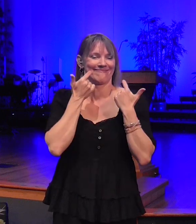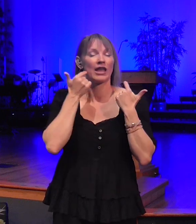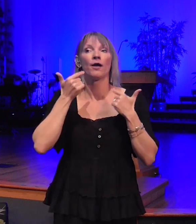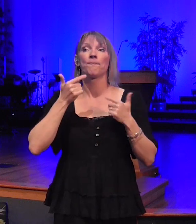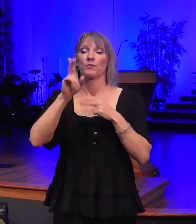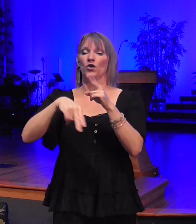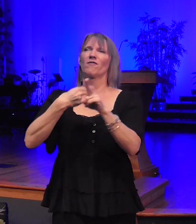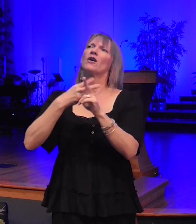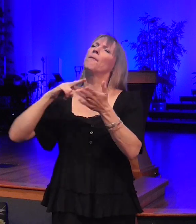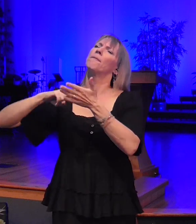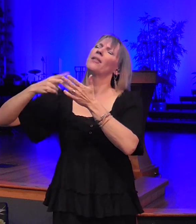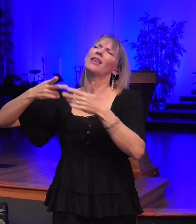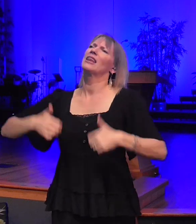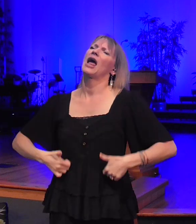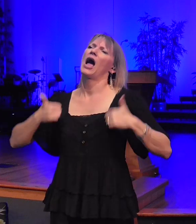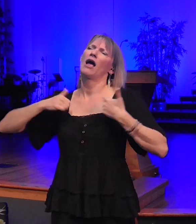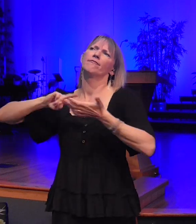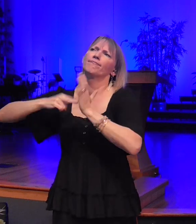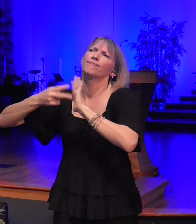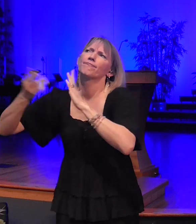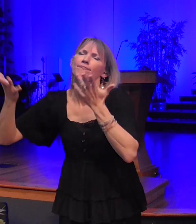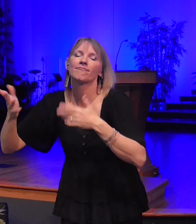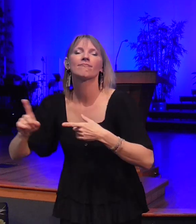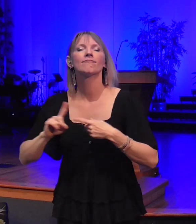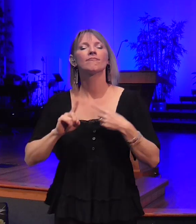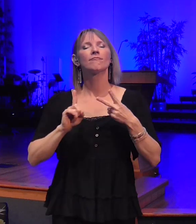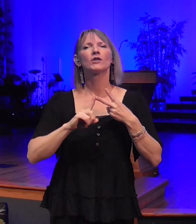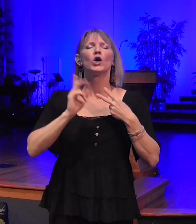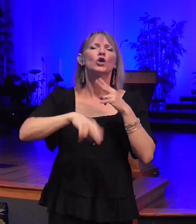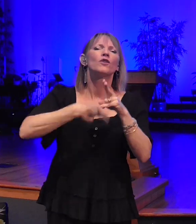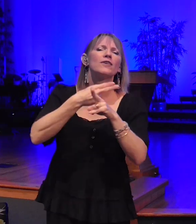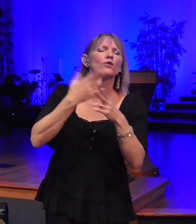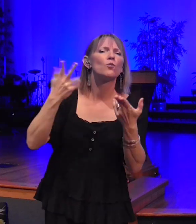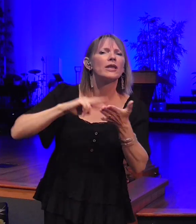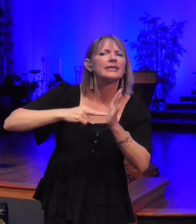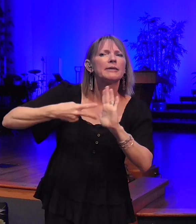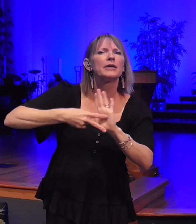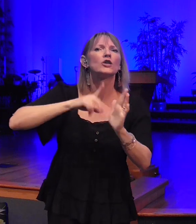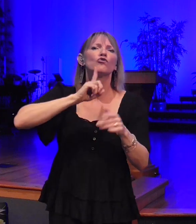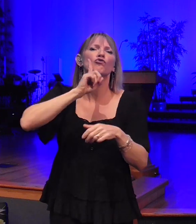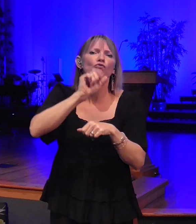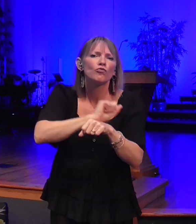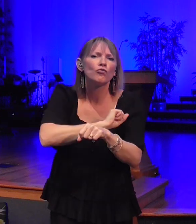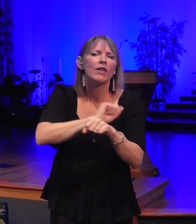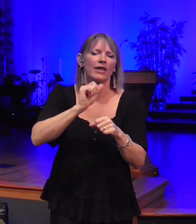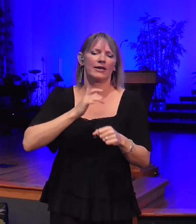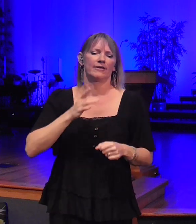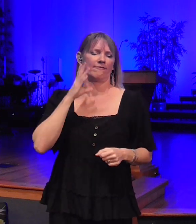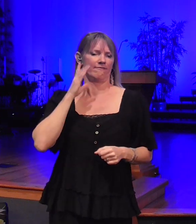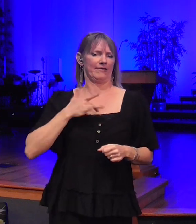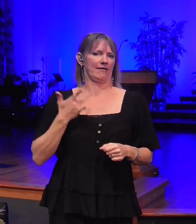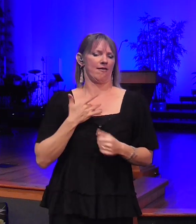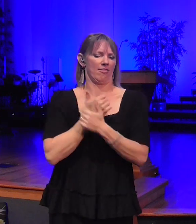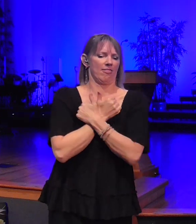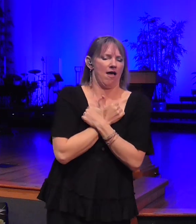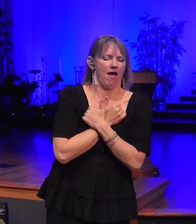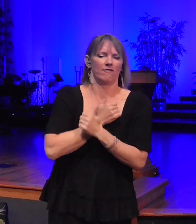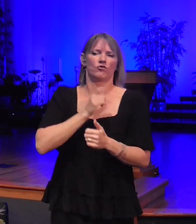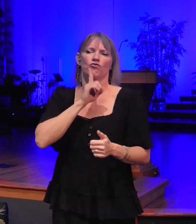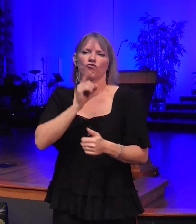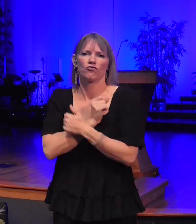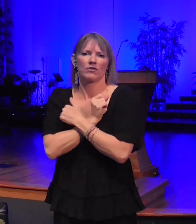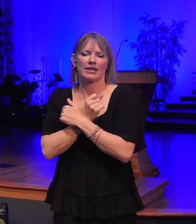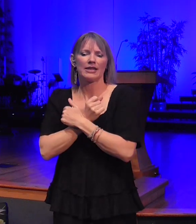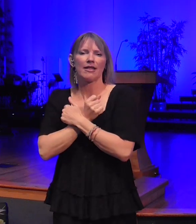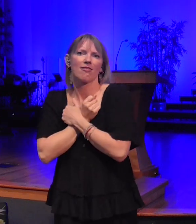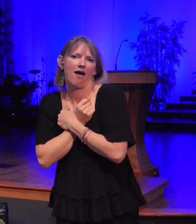life? Universe, what does it mean to truly be loved and to truly be loving? Universe, does